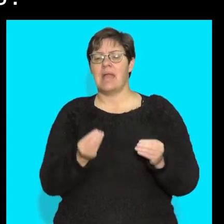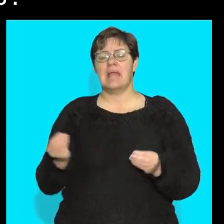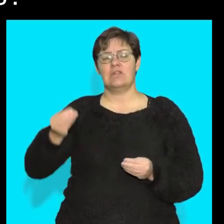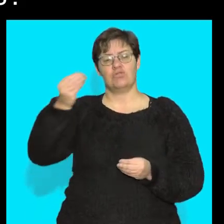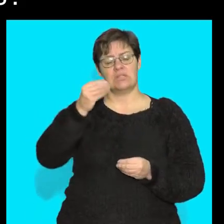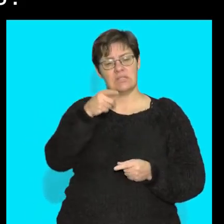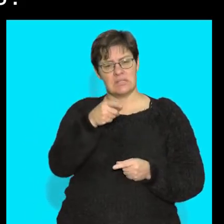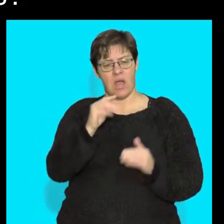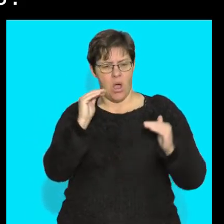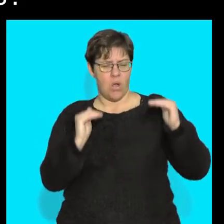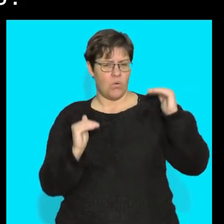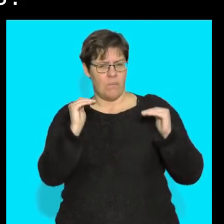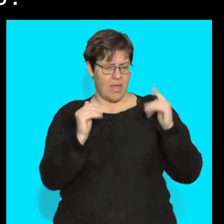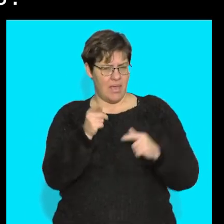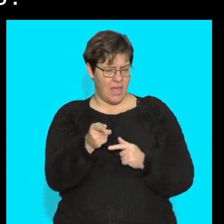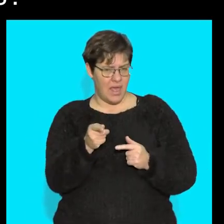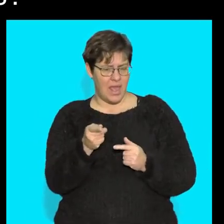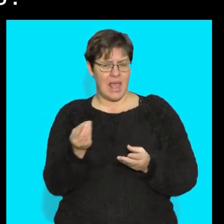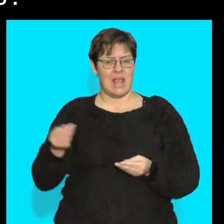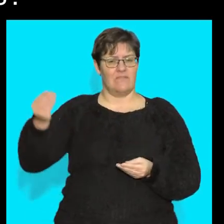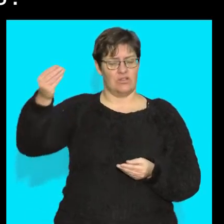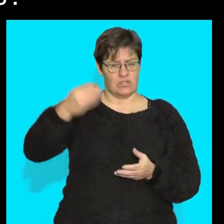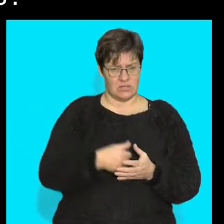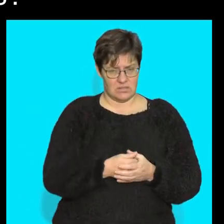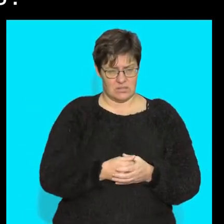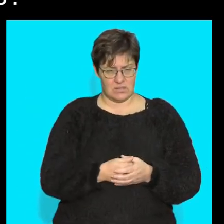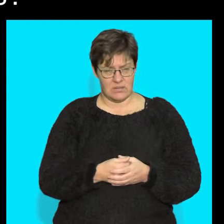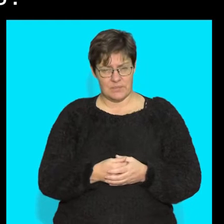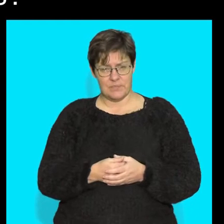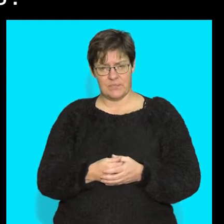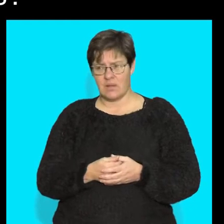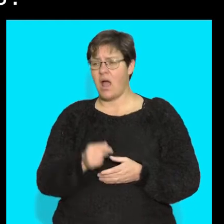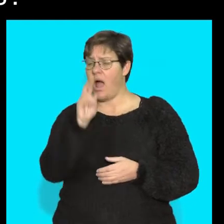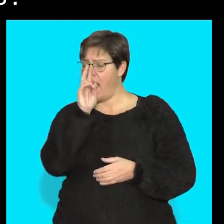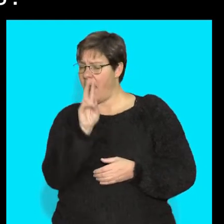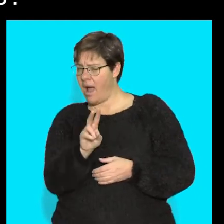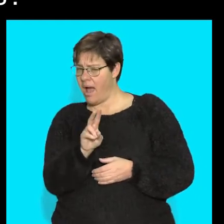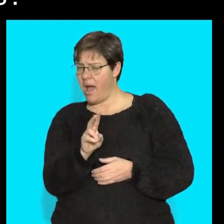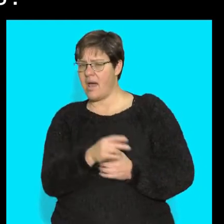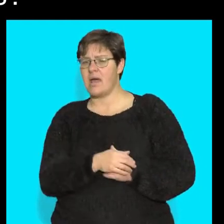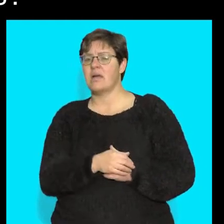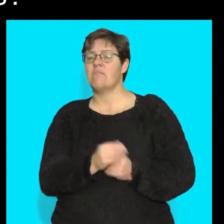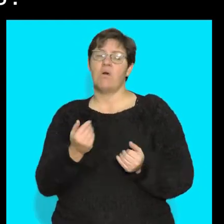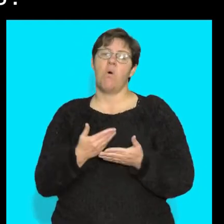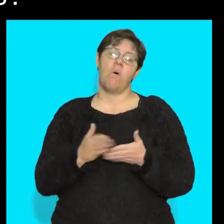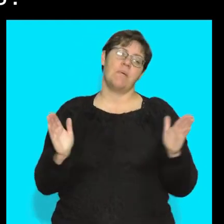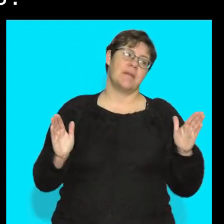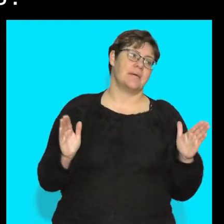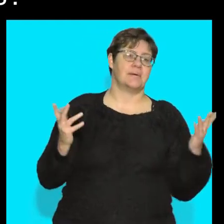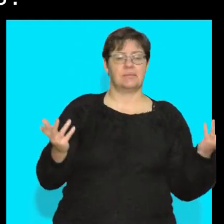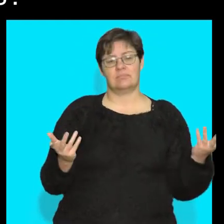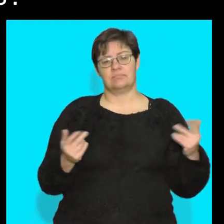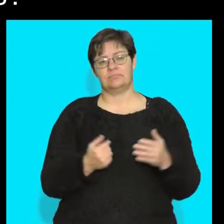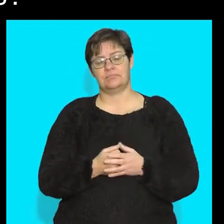interest rate compare to inflation? Why is this? Because you will see that when maybe you open